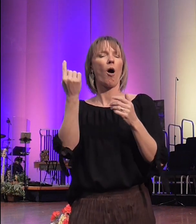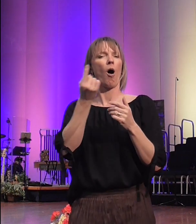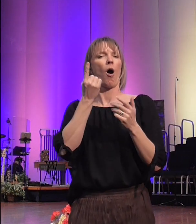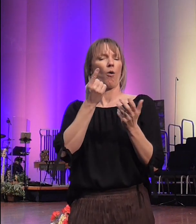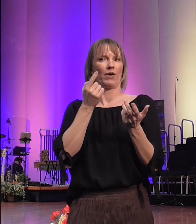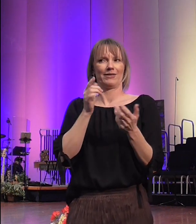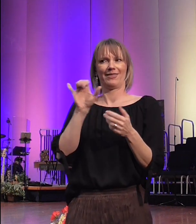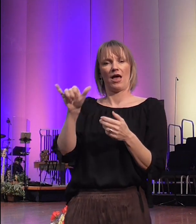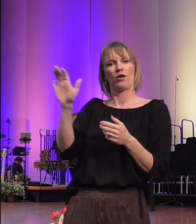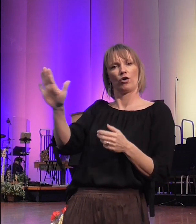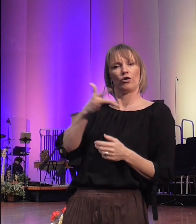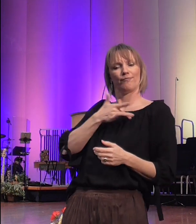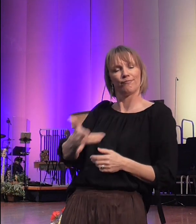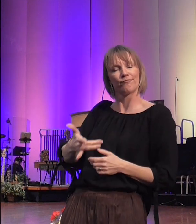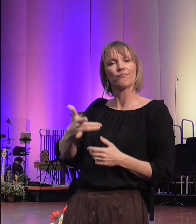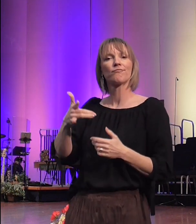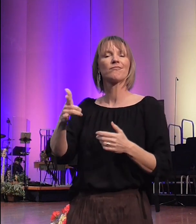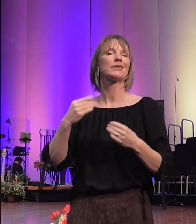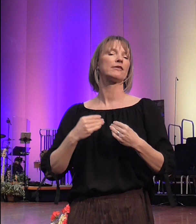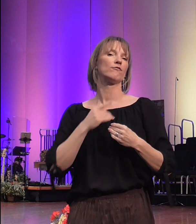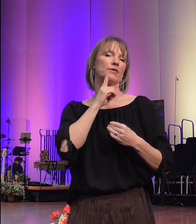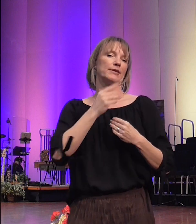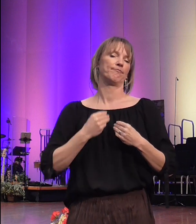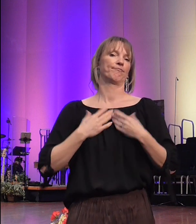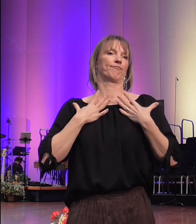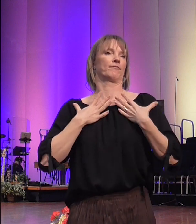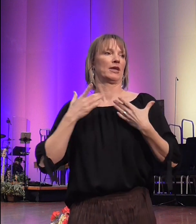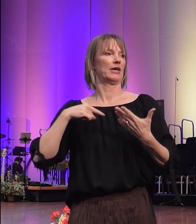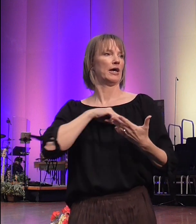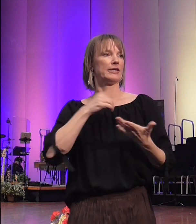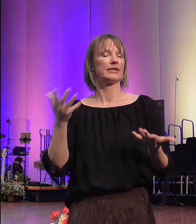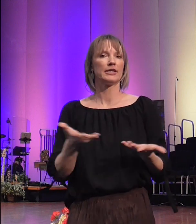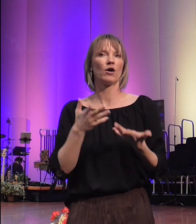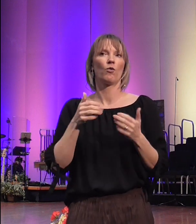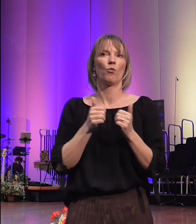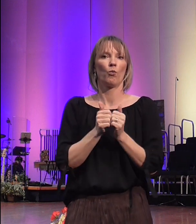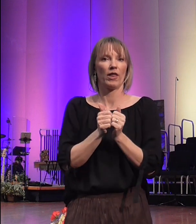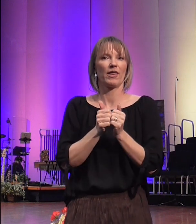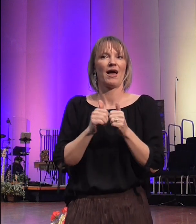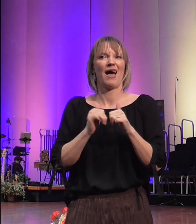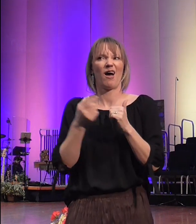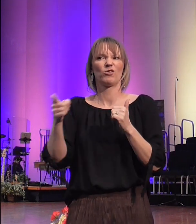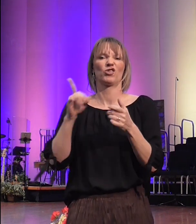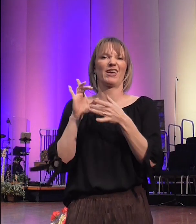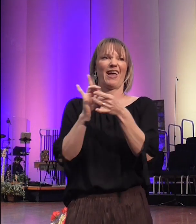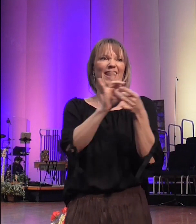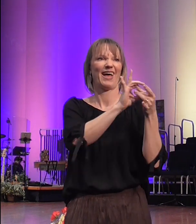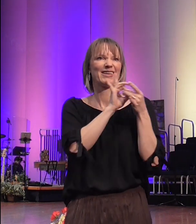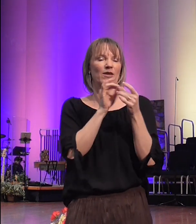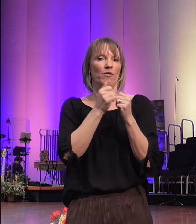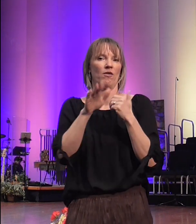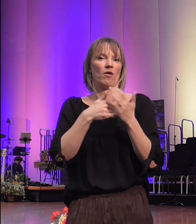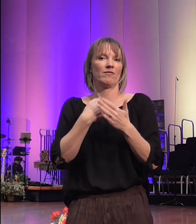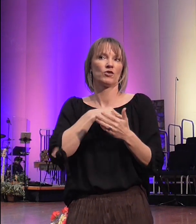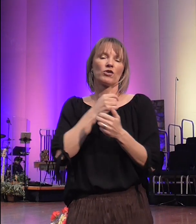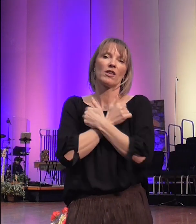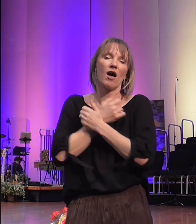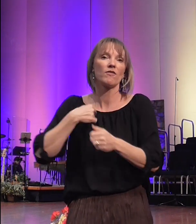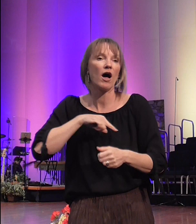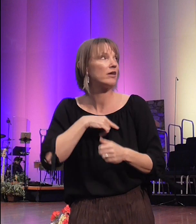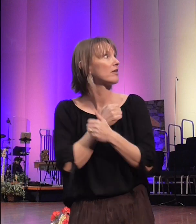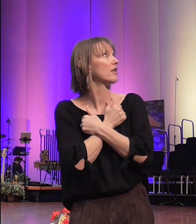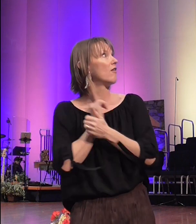she was, and that she was such an inspiration to us here with the way she connected with us all. She loved us, she loved